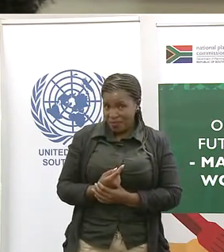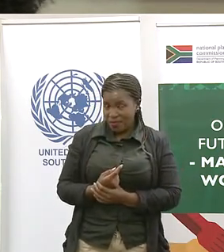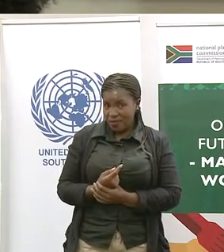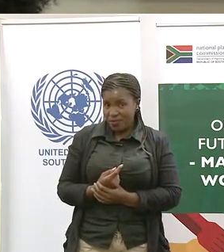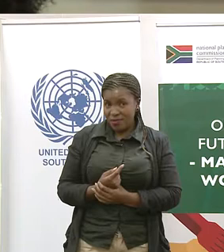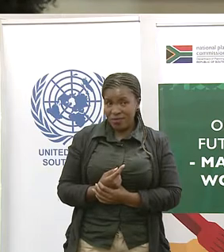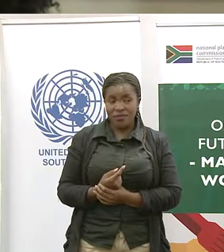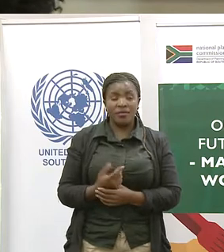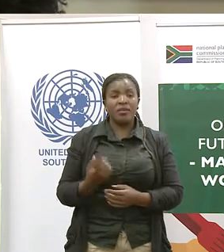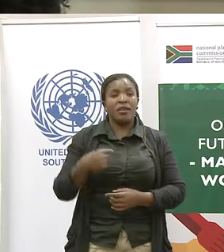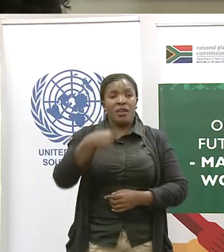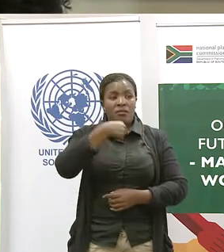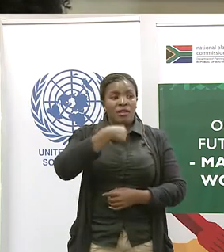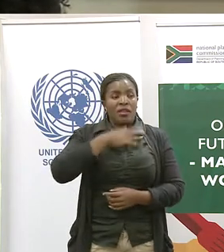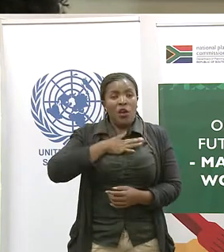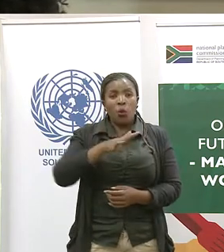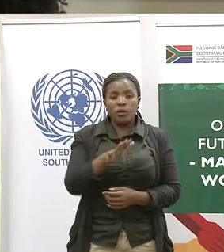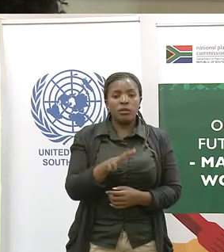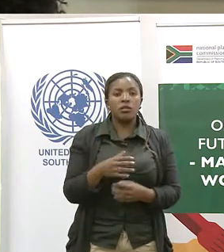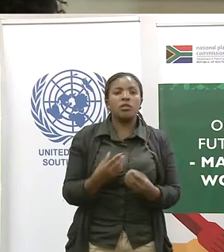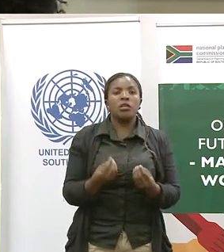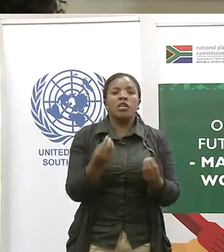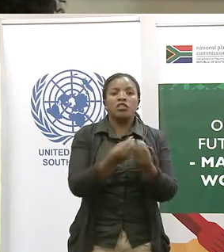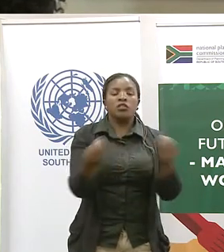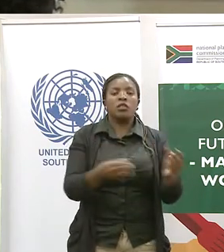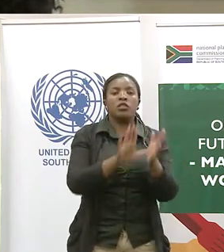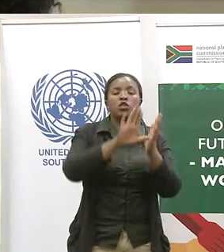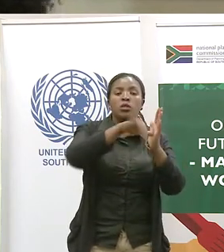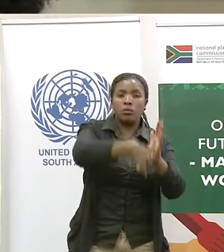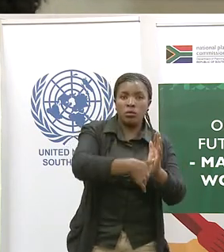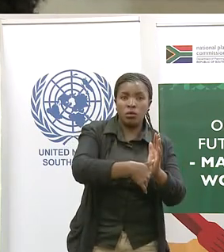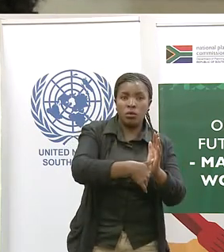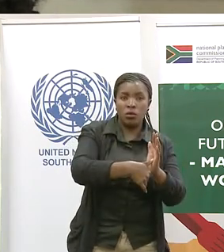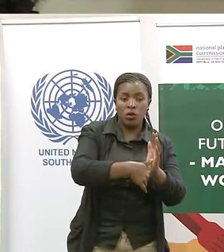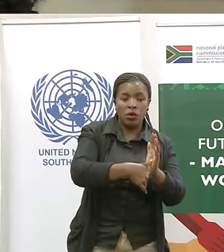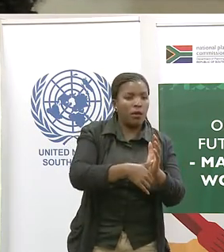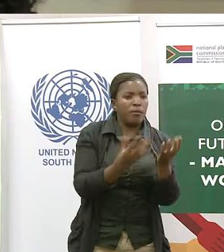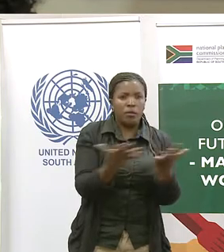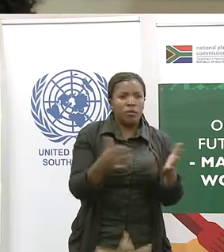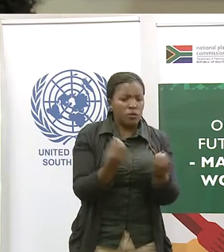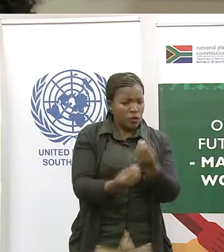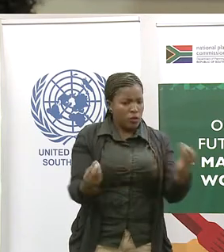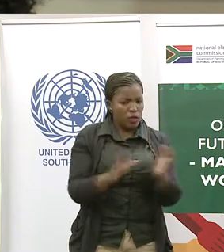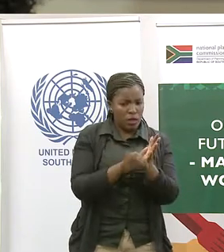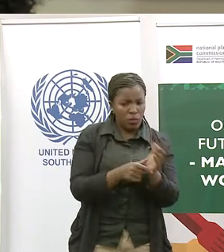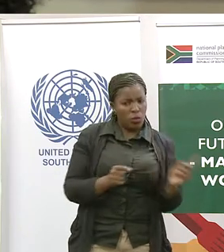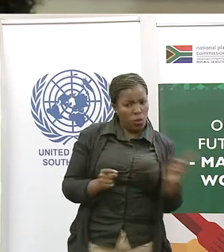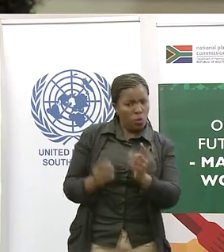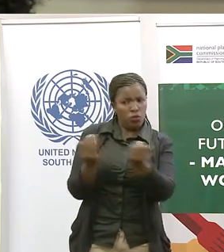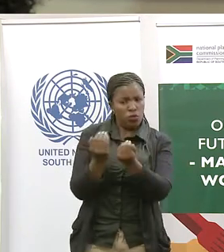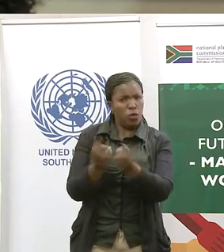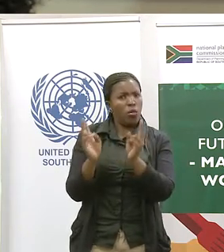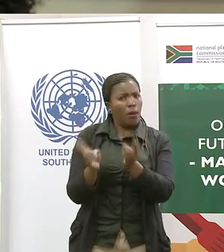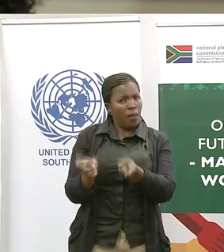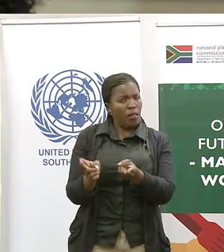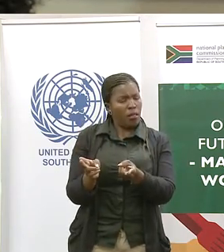kids with disability being in a normal school is absolutely wonderful. I have no doubt about that. If